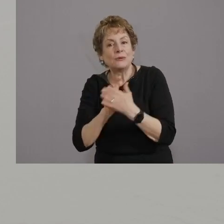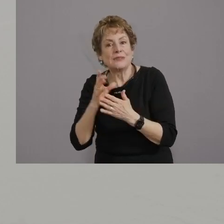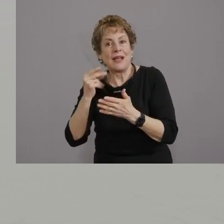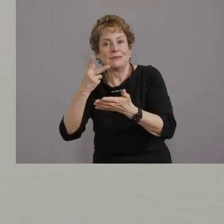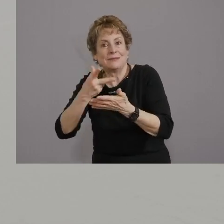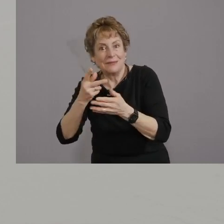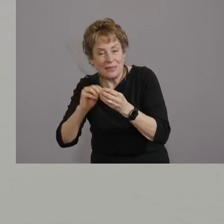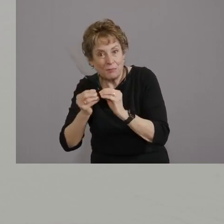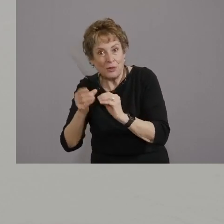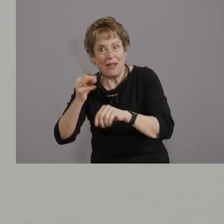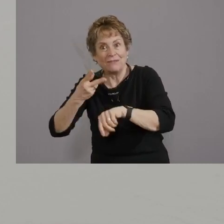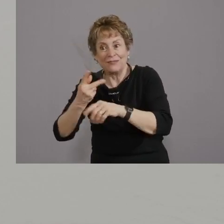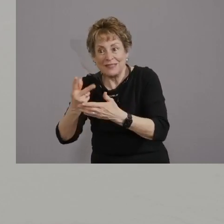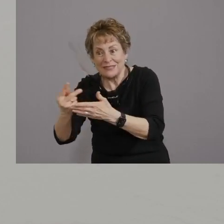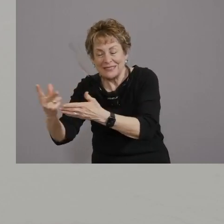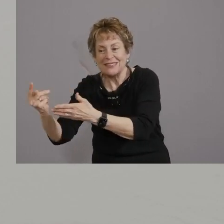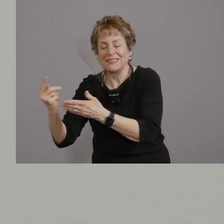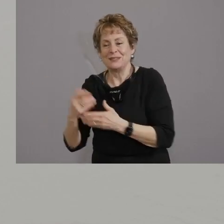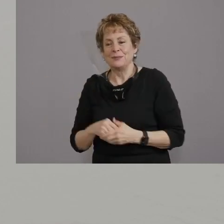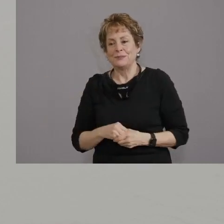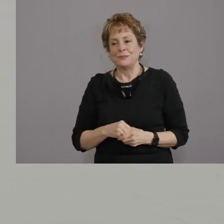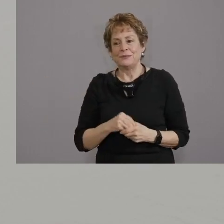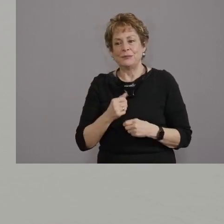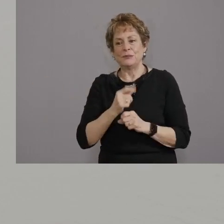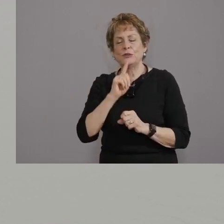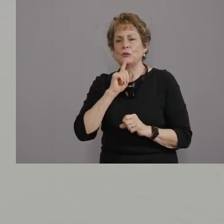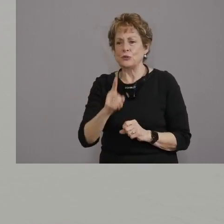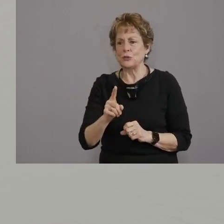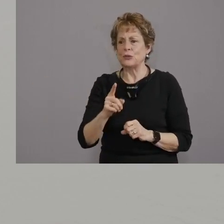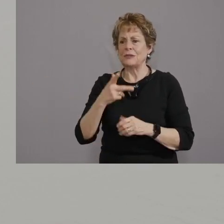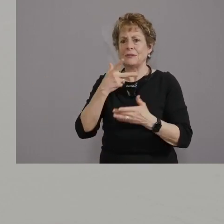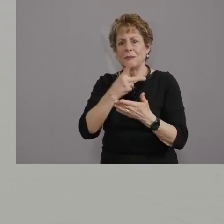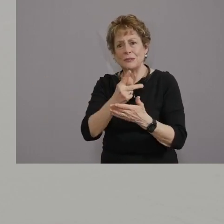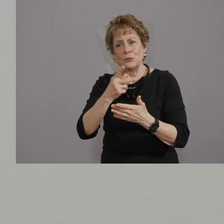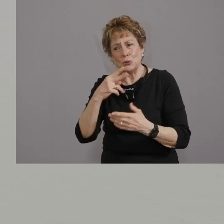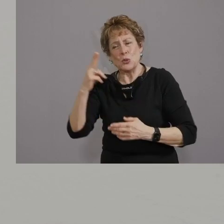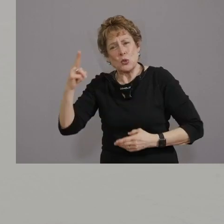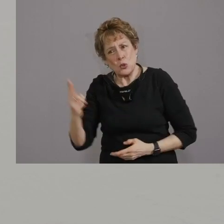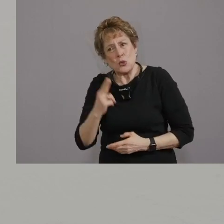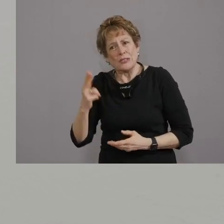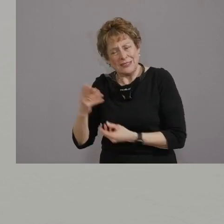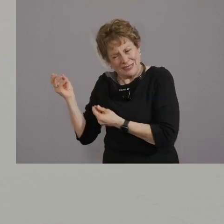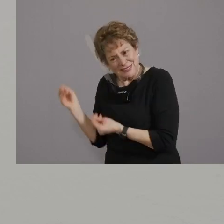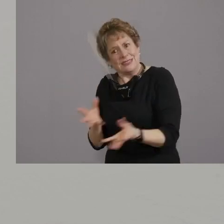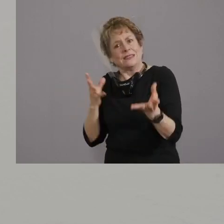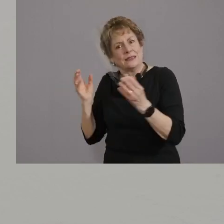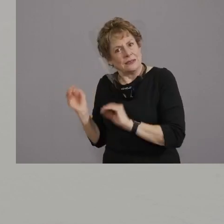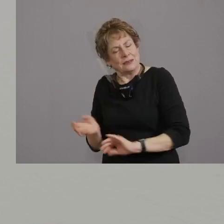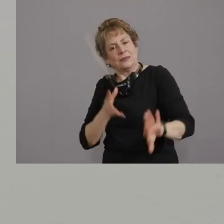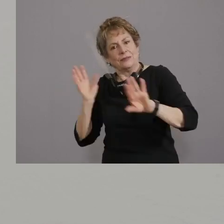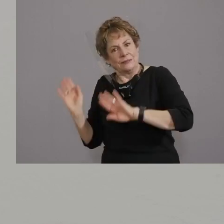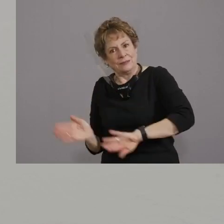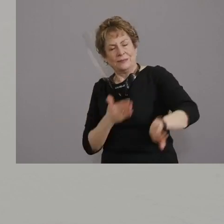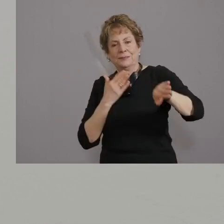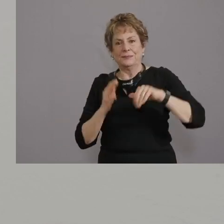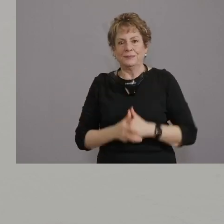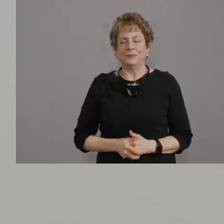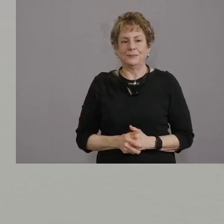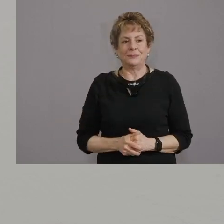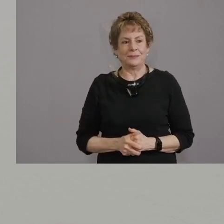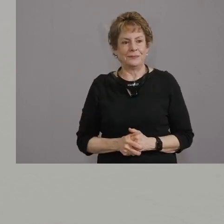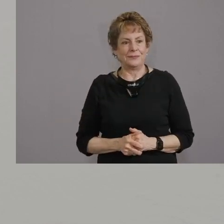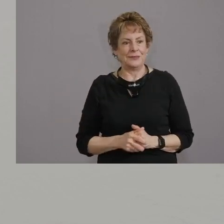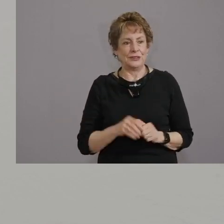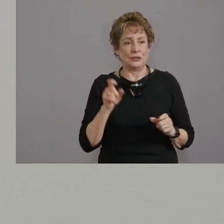that those vaccinations are going into arms. Absolutely, and that should be celebrated. My last